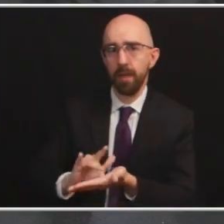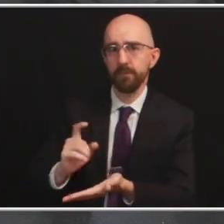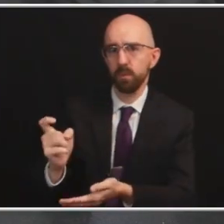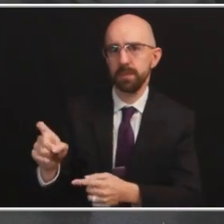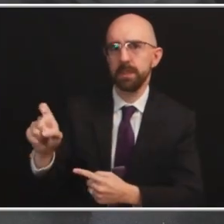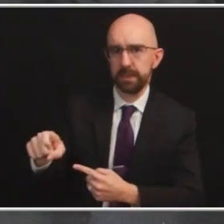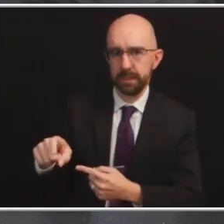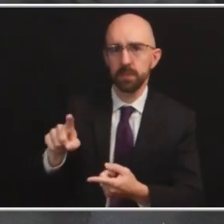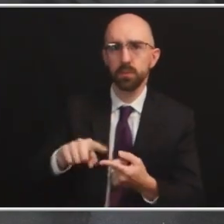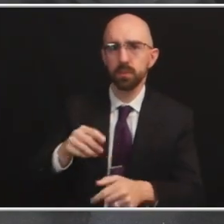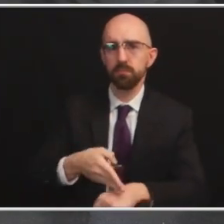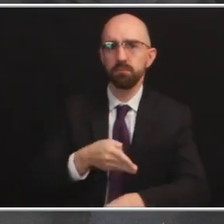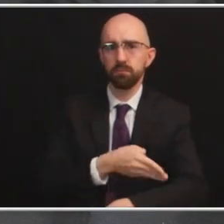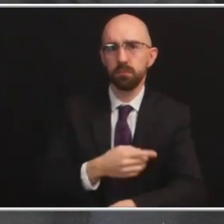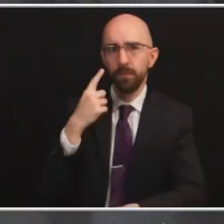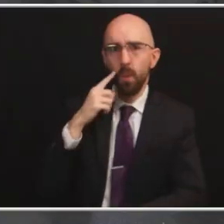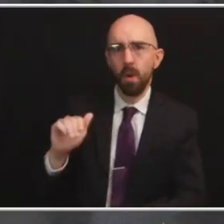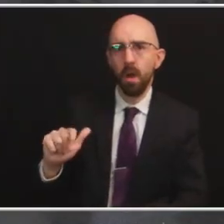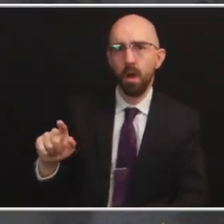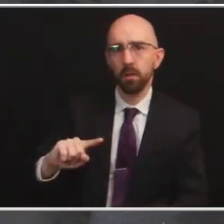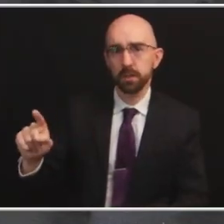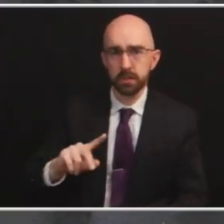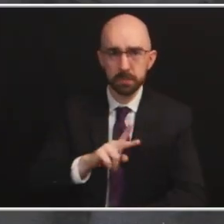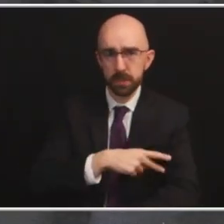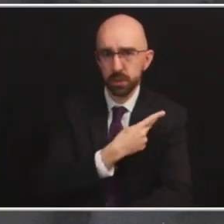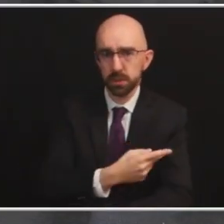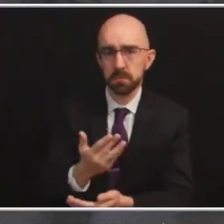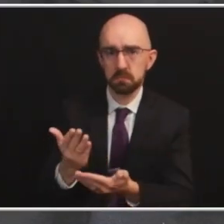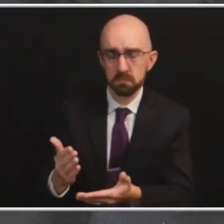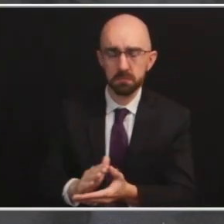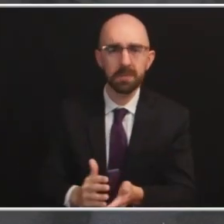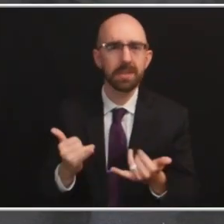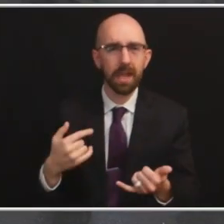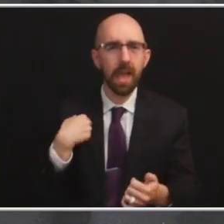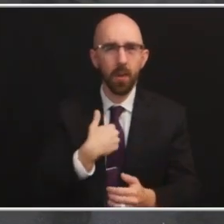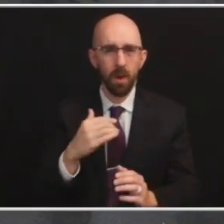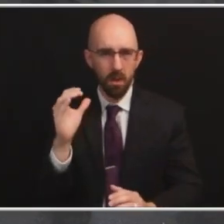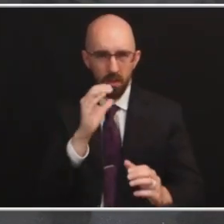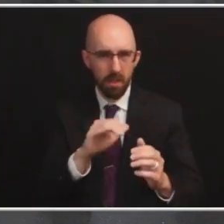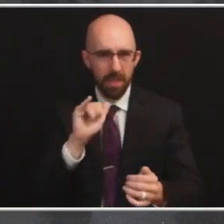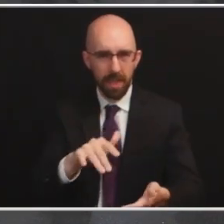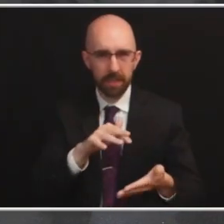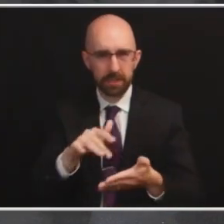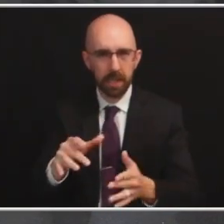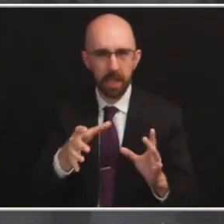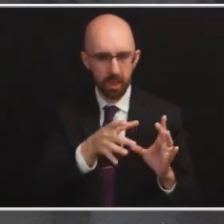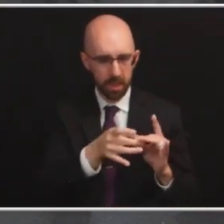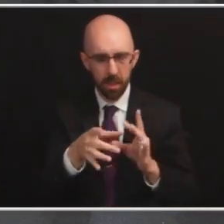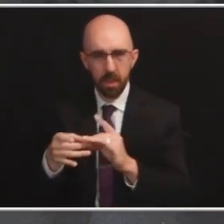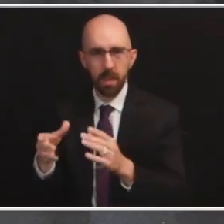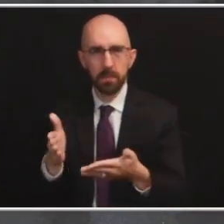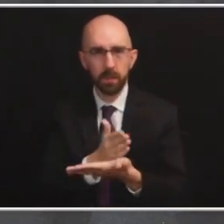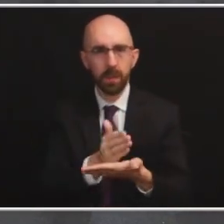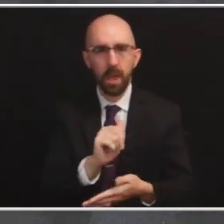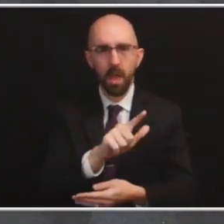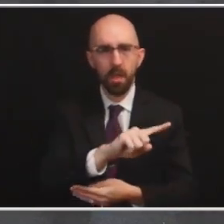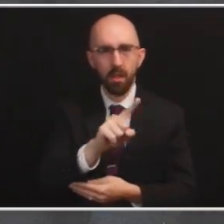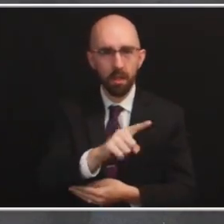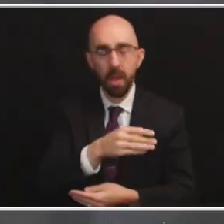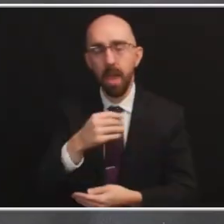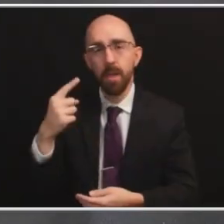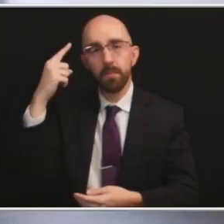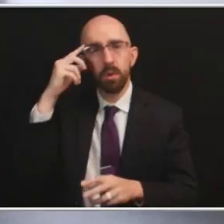improving cognition in Alzheimer's patients. Today, we're exploring the study and connecting the dots between Alzheimer's and your brain